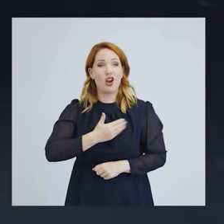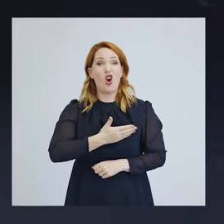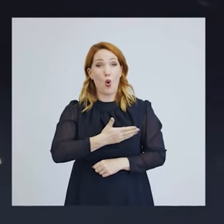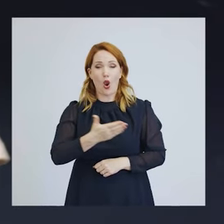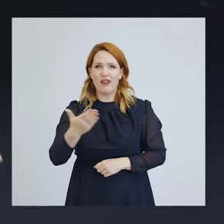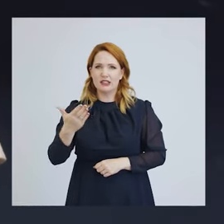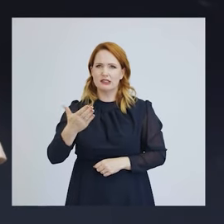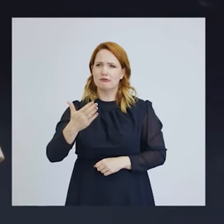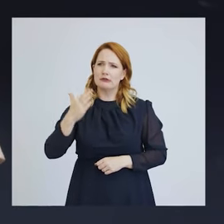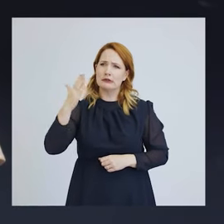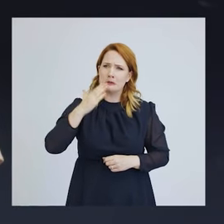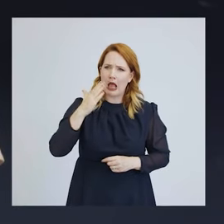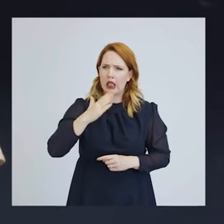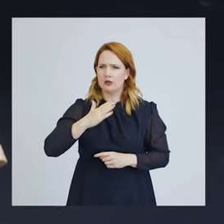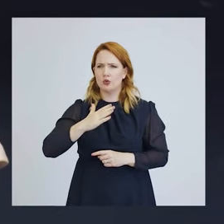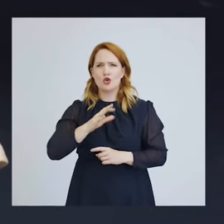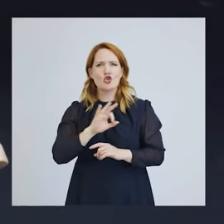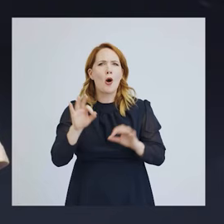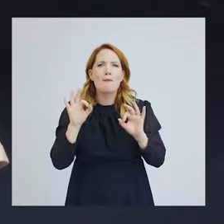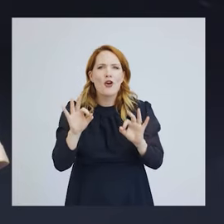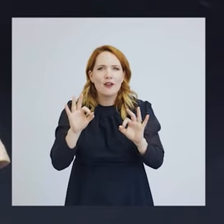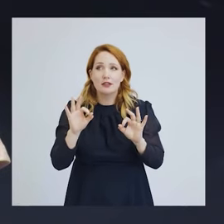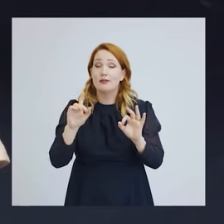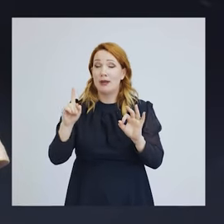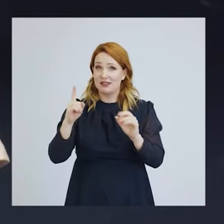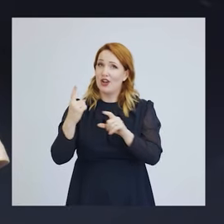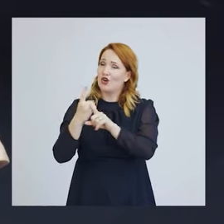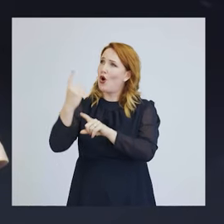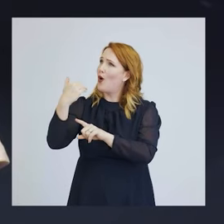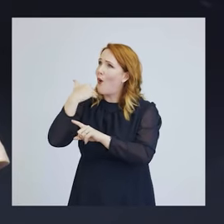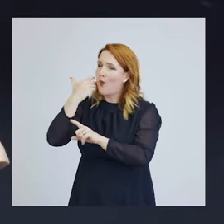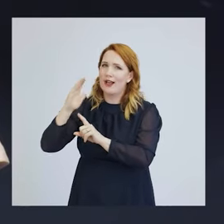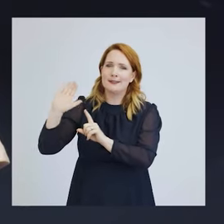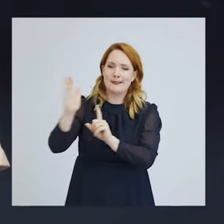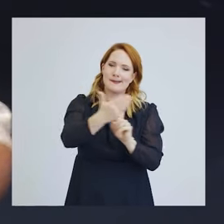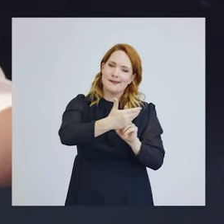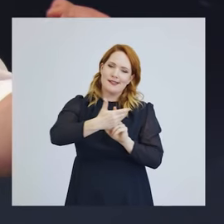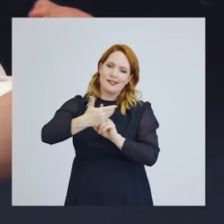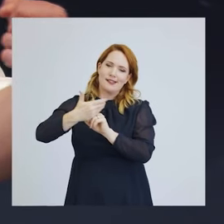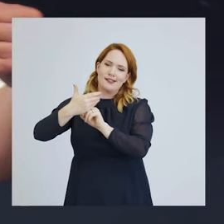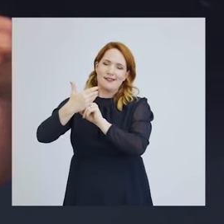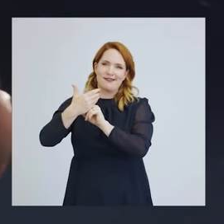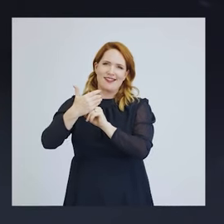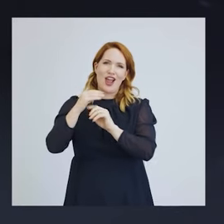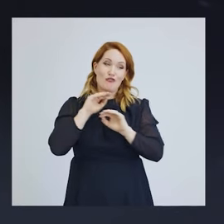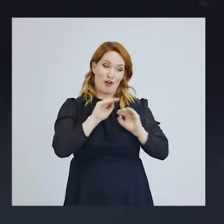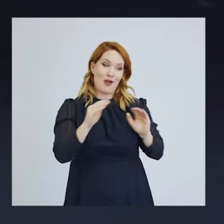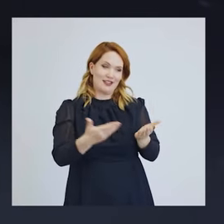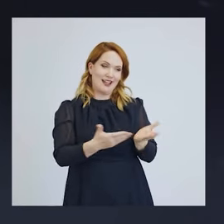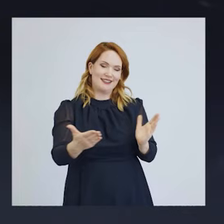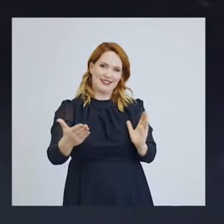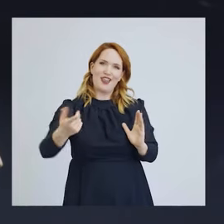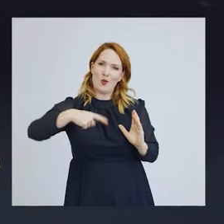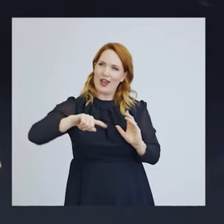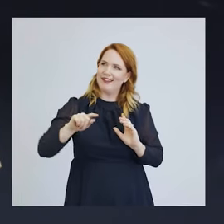God's grace. That actually all of us stink. And yet God runs to us with open arms and he's embracing us